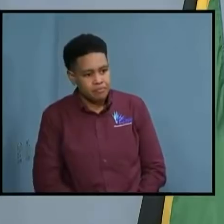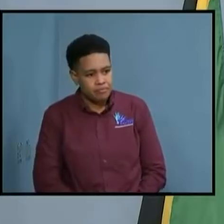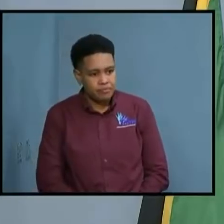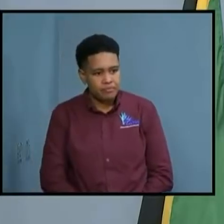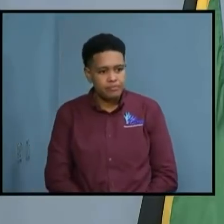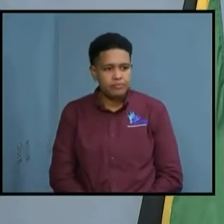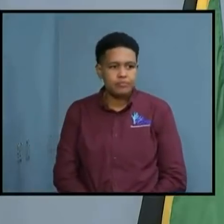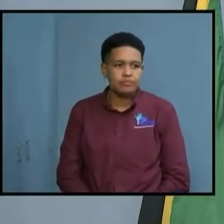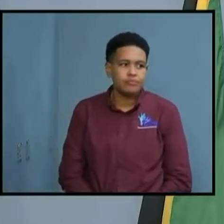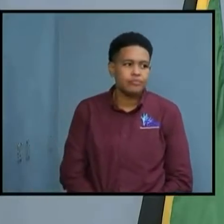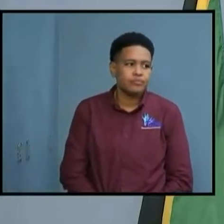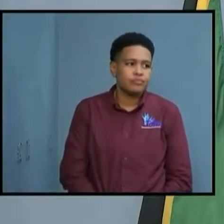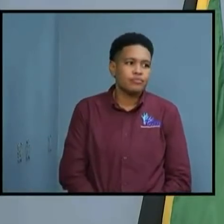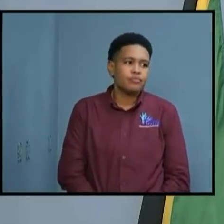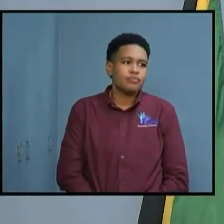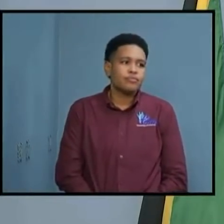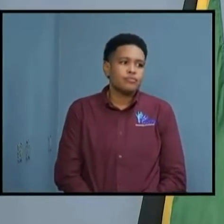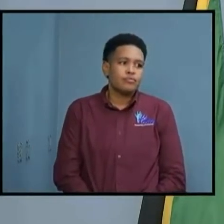They have been, how many?